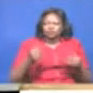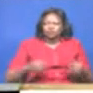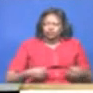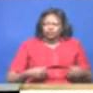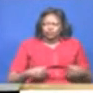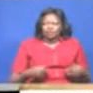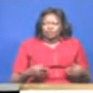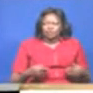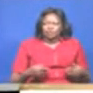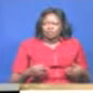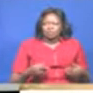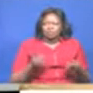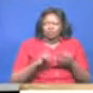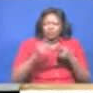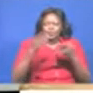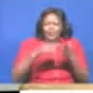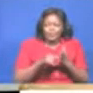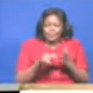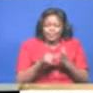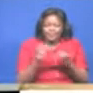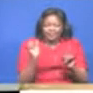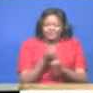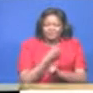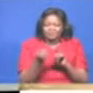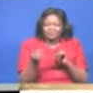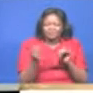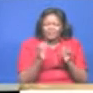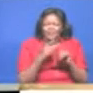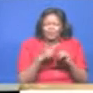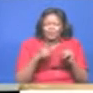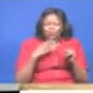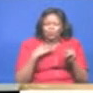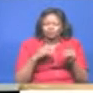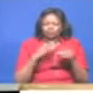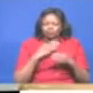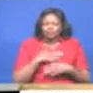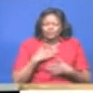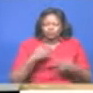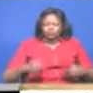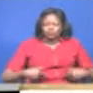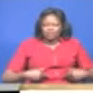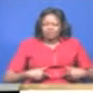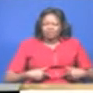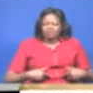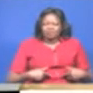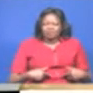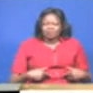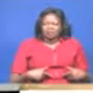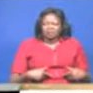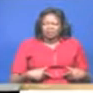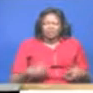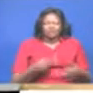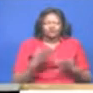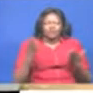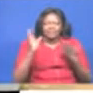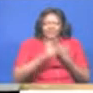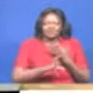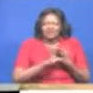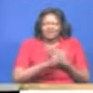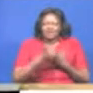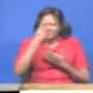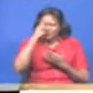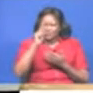used to cause chaos and violence. But we want to appreciate young men. I want to appreciate them all over the country for